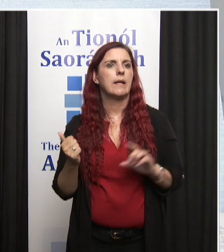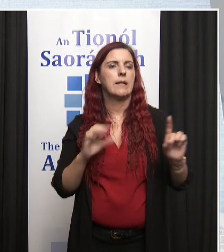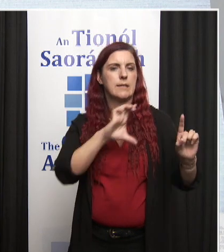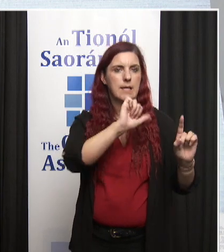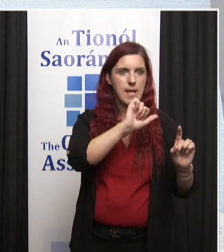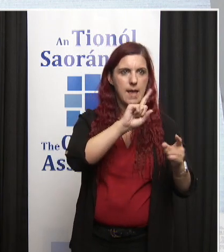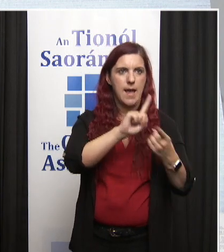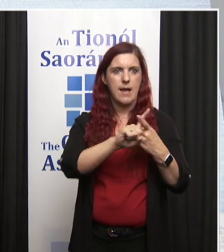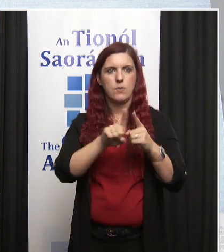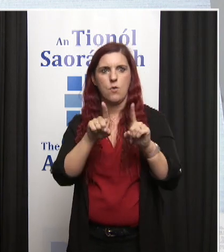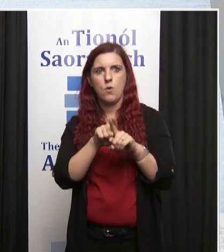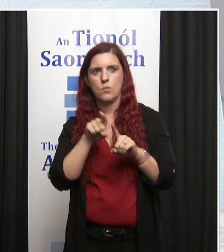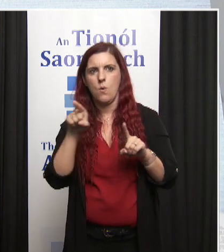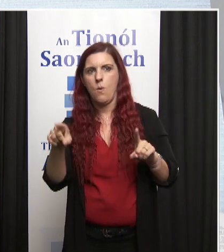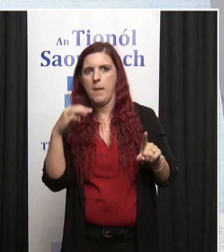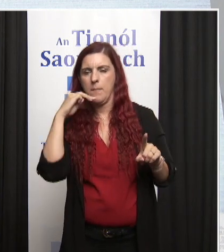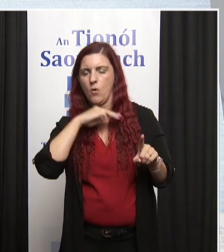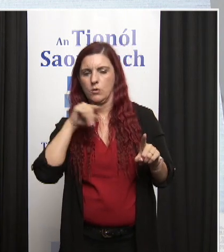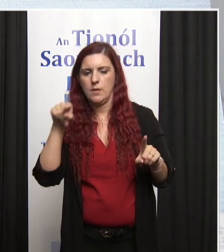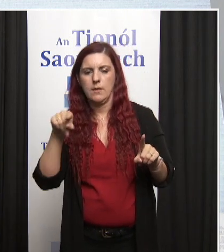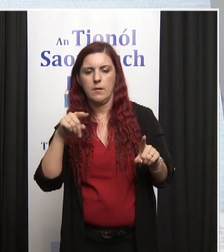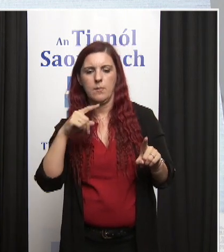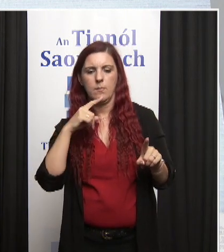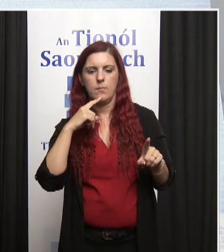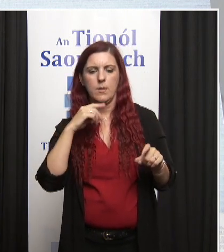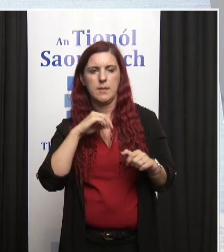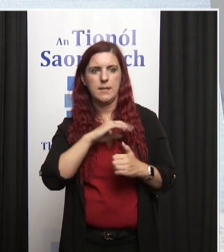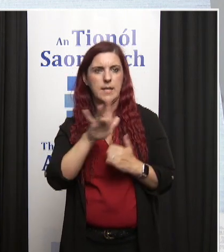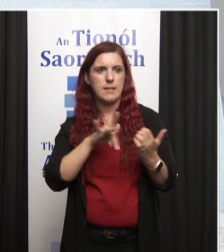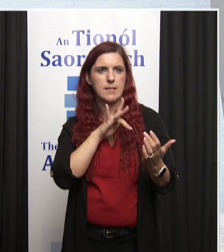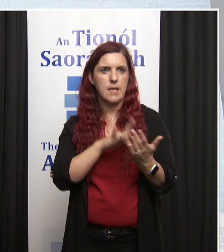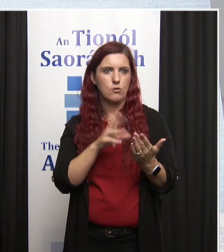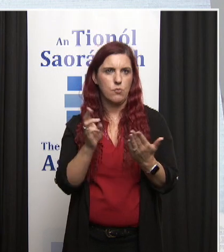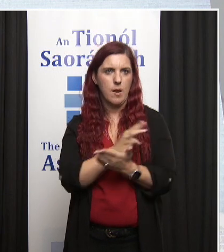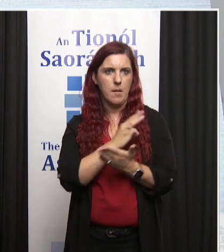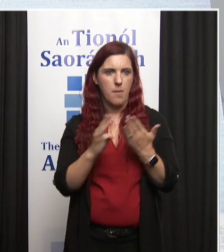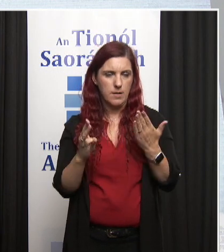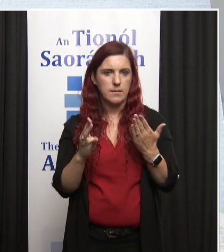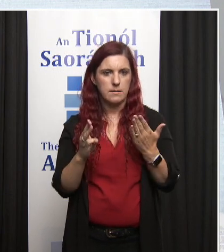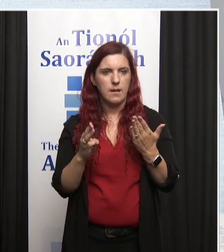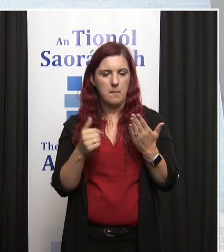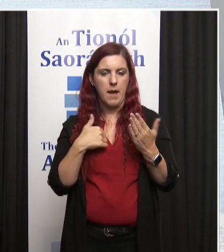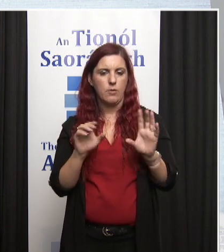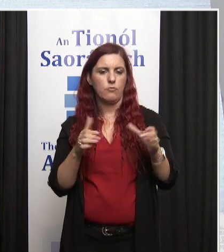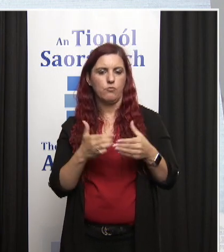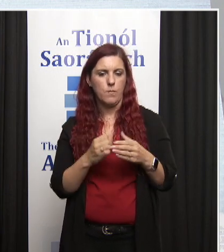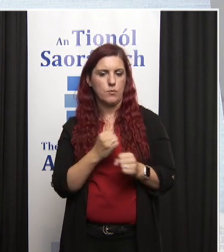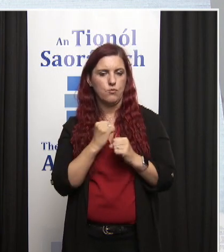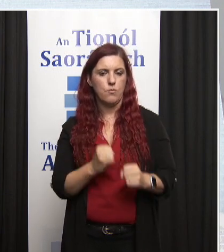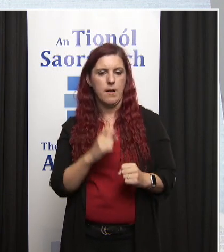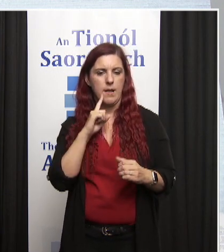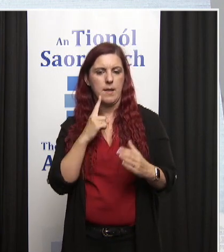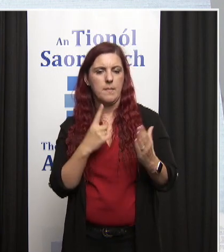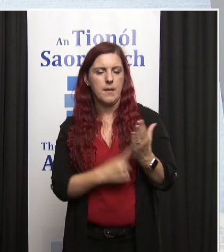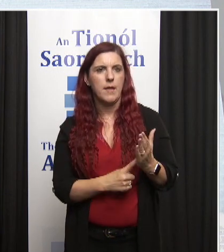assembly and thought that was very important. But I suppose the core and the very definitive view of my group was that